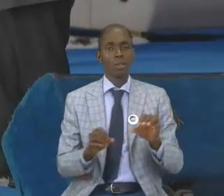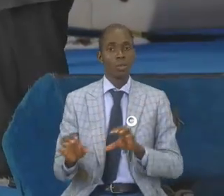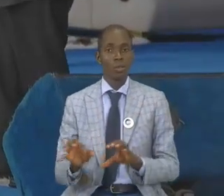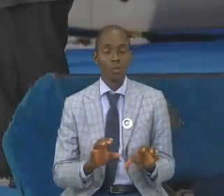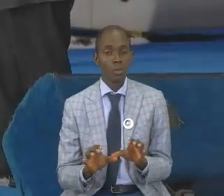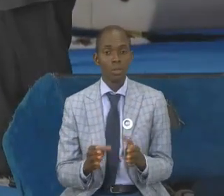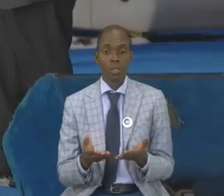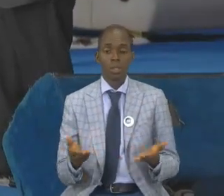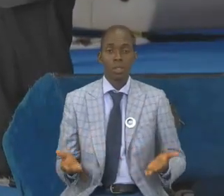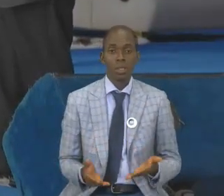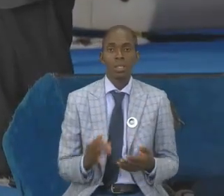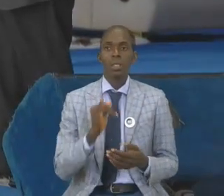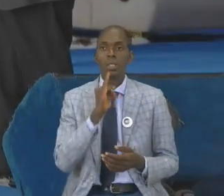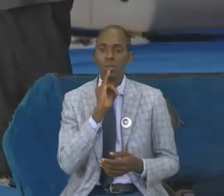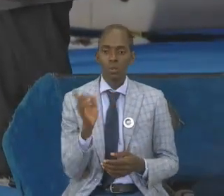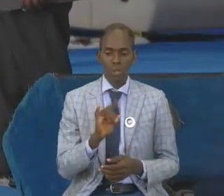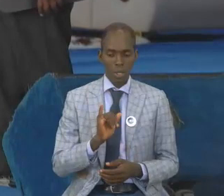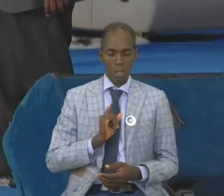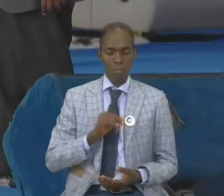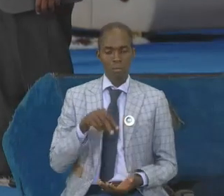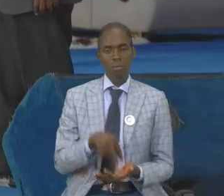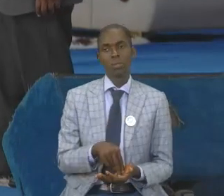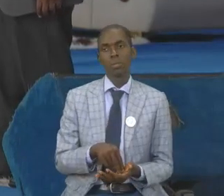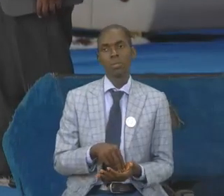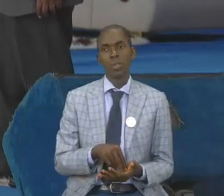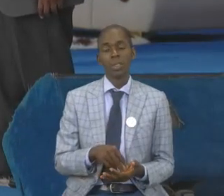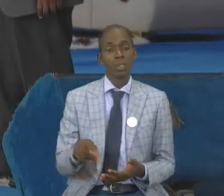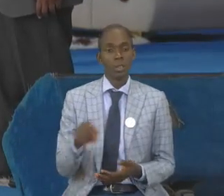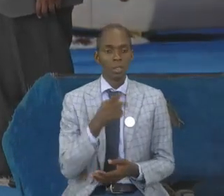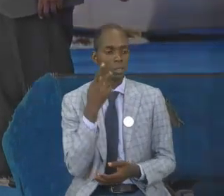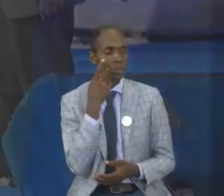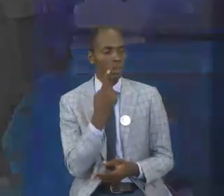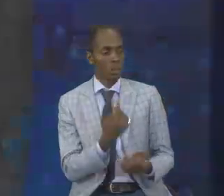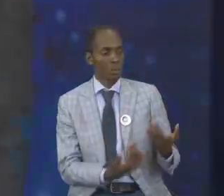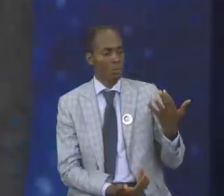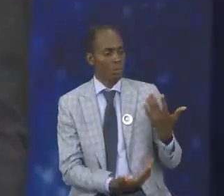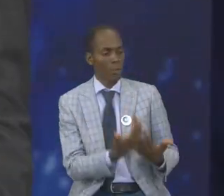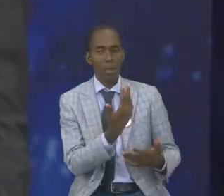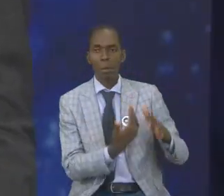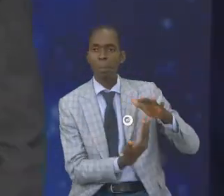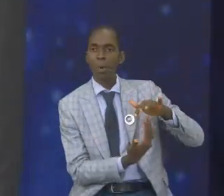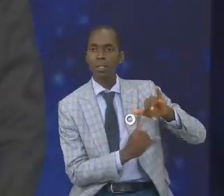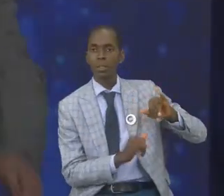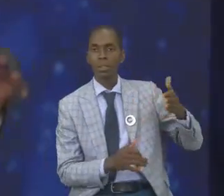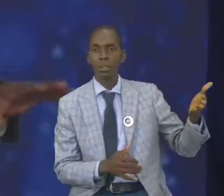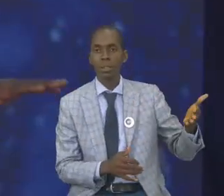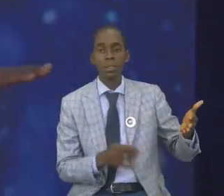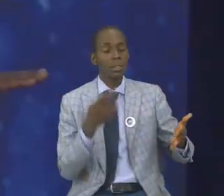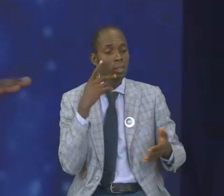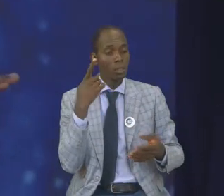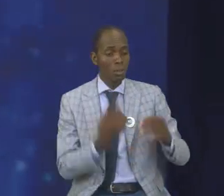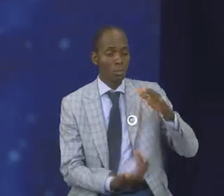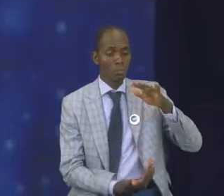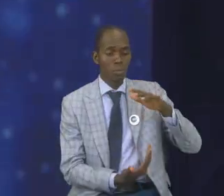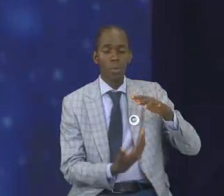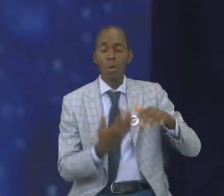is where I stand. They see the fire burning. They see the furnace heated. And they